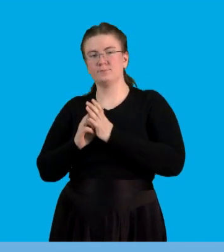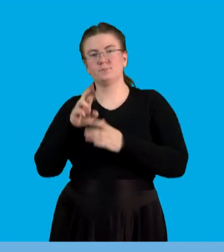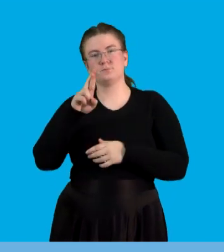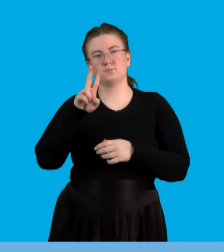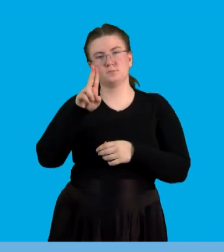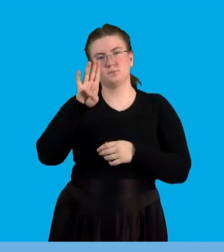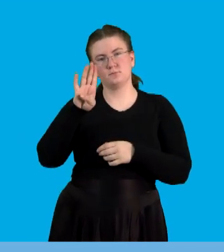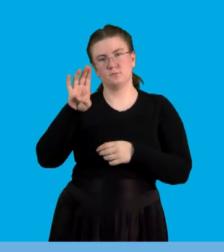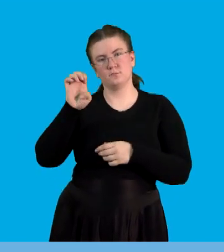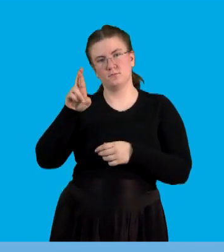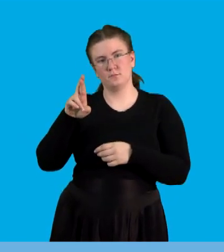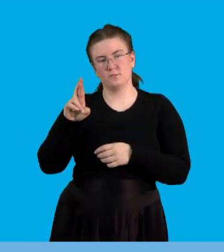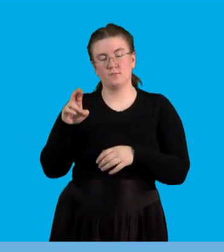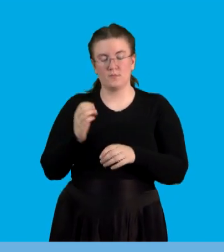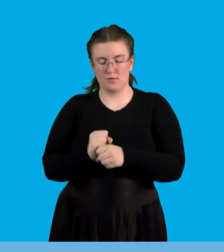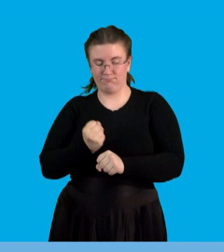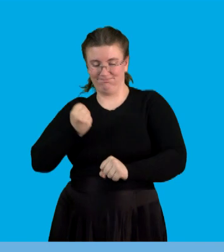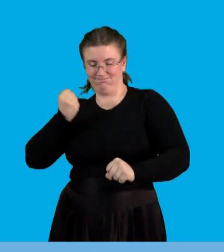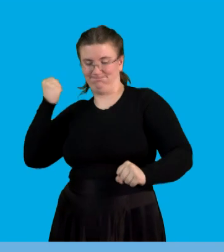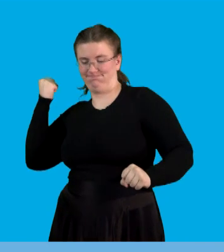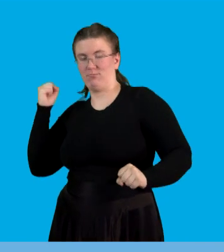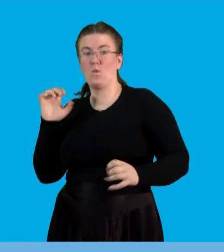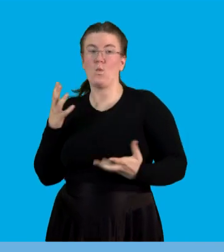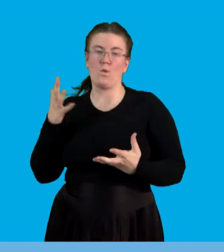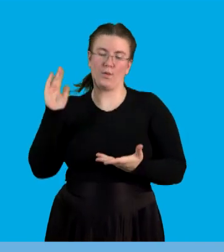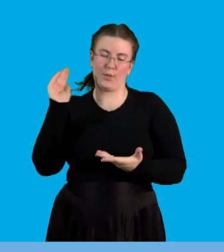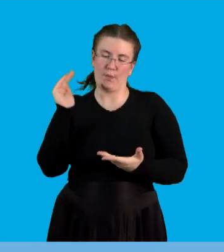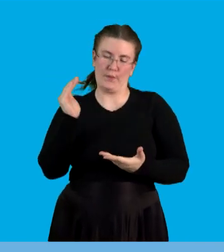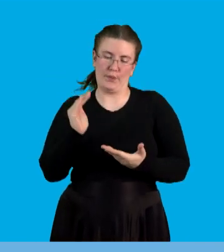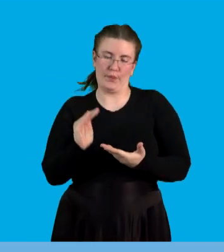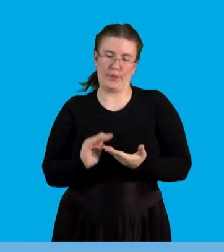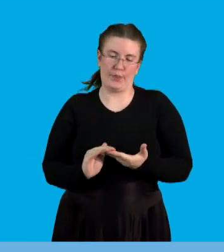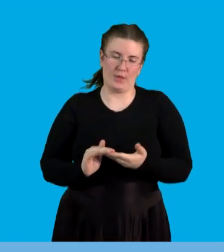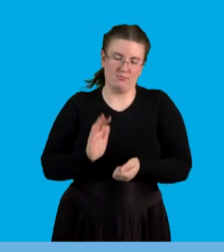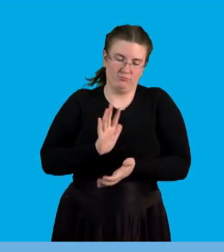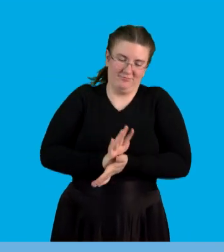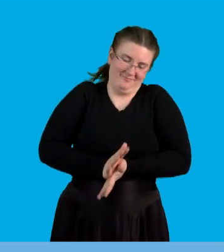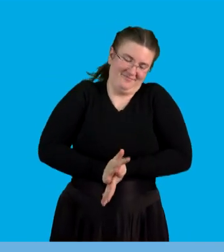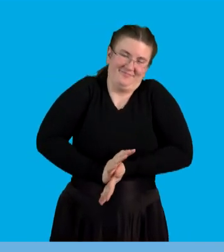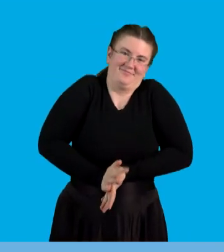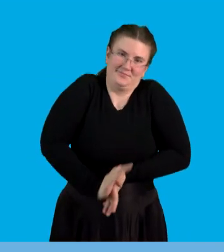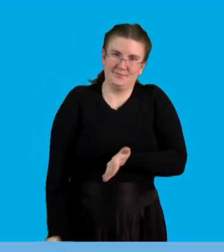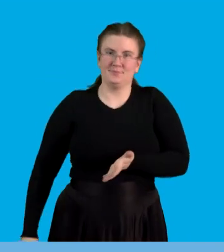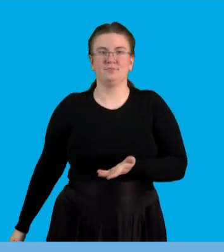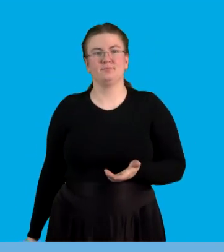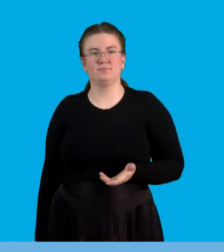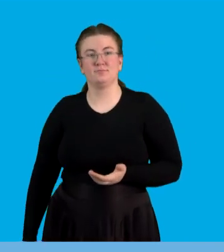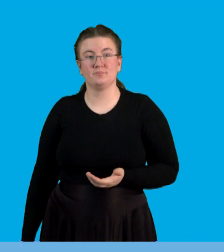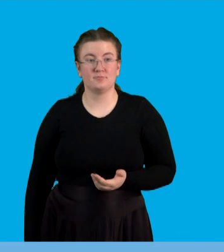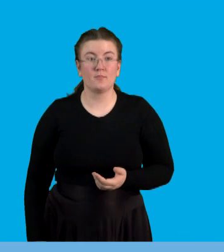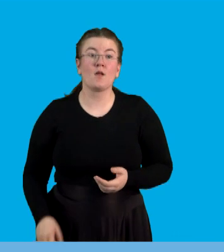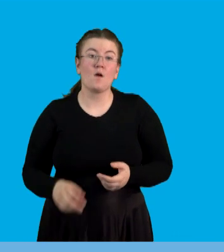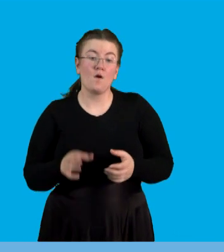rubber band, and compressing it when you're compressing any certain object and making it smaller and smaller, squashing it. So